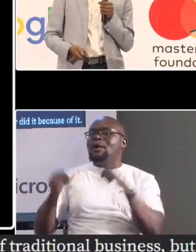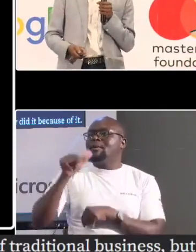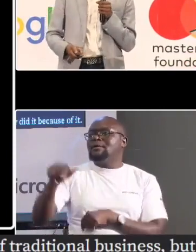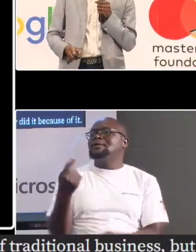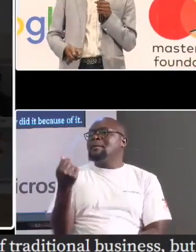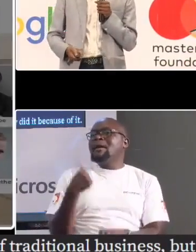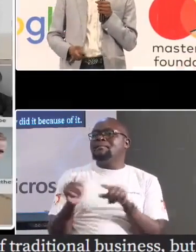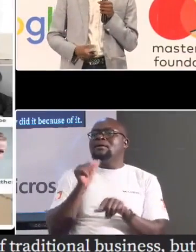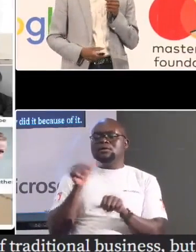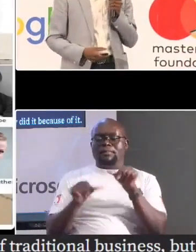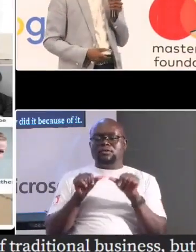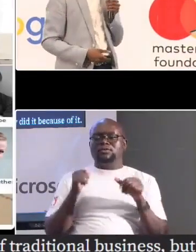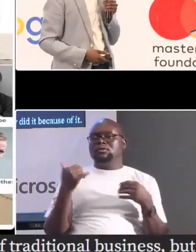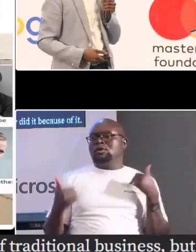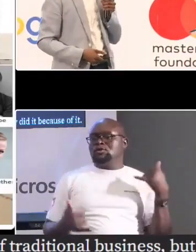money, but not about joy.